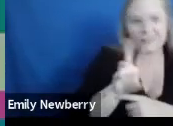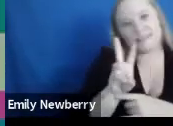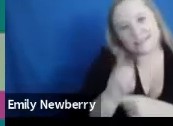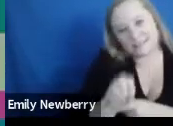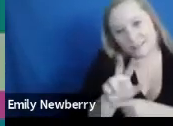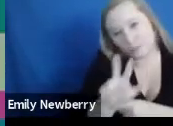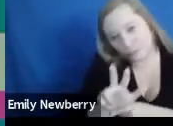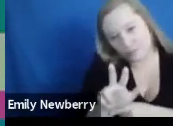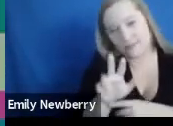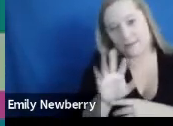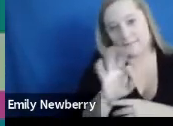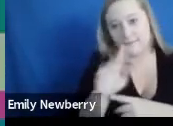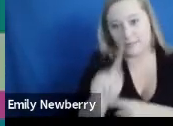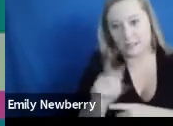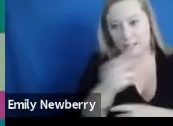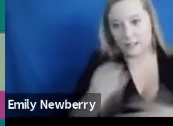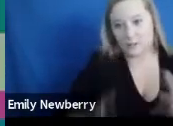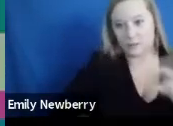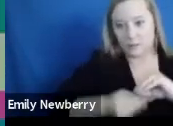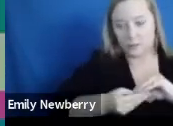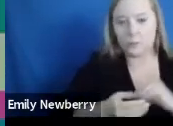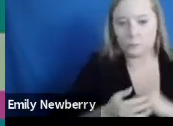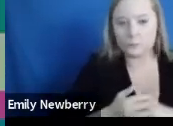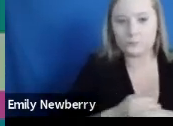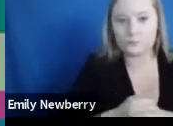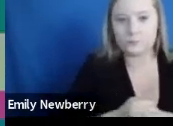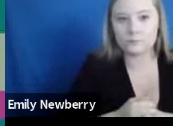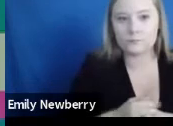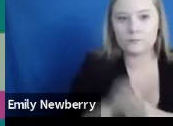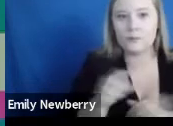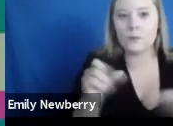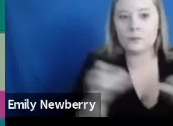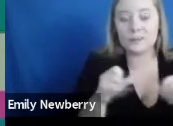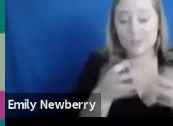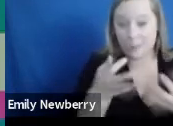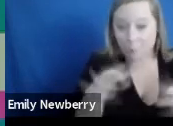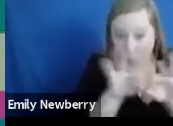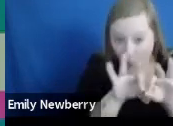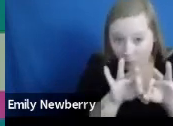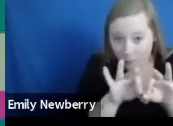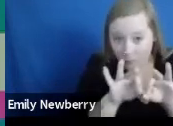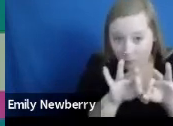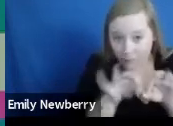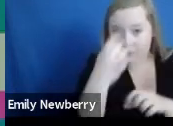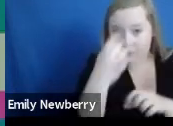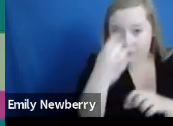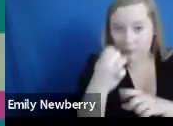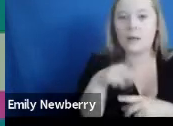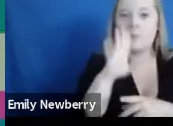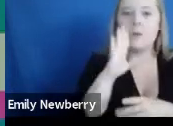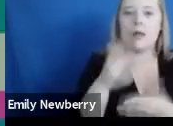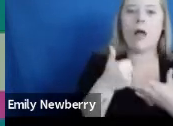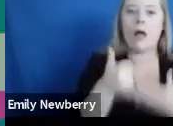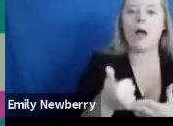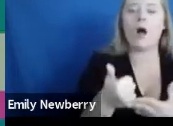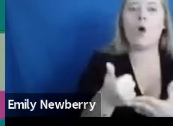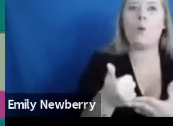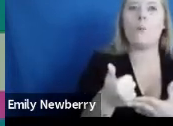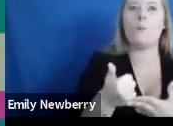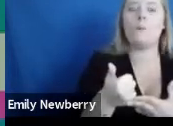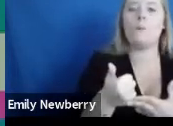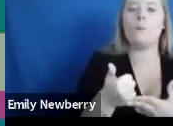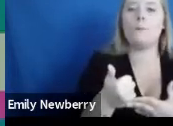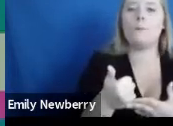on the well of 1,000 feet. And those measurements are important because they're going to help drive, for instance, you can see the cable